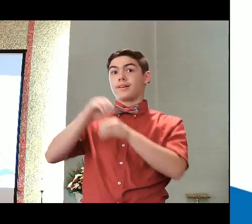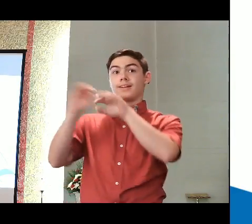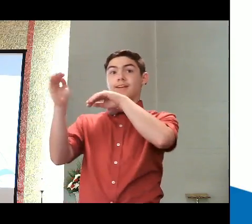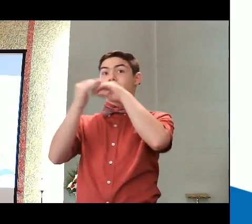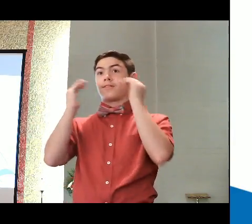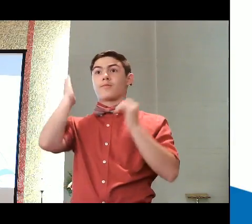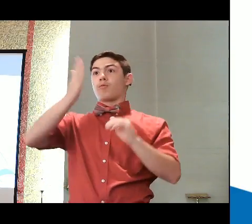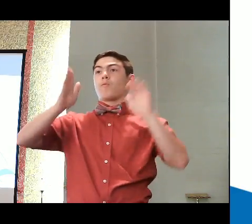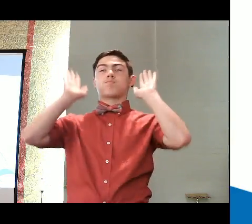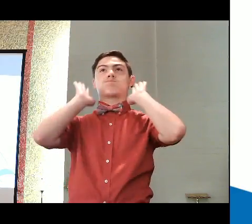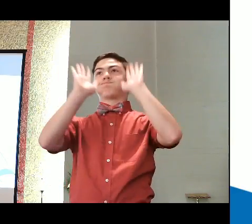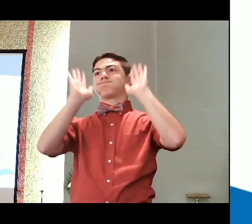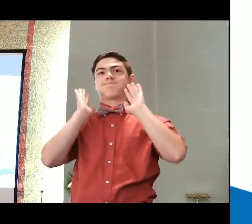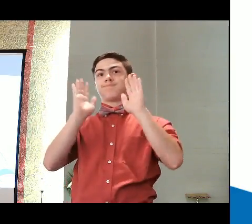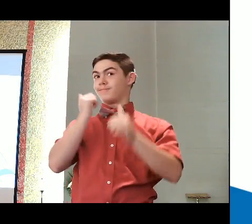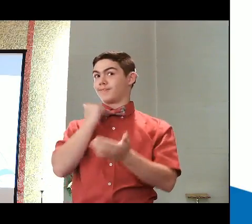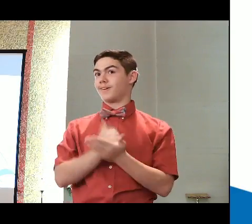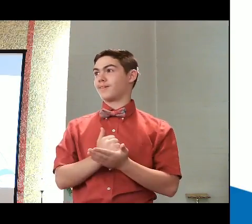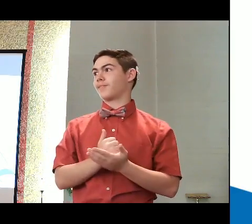When we are in heaven, it is going to be so amazing.